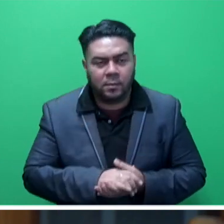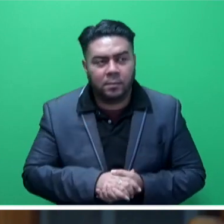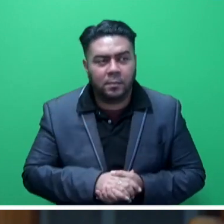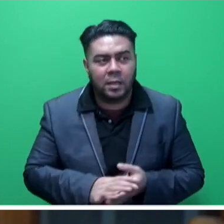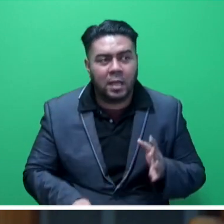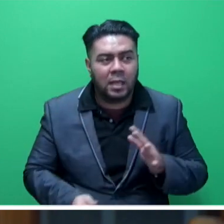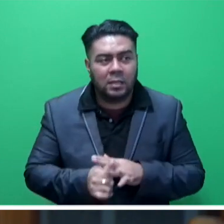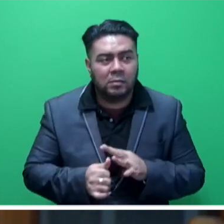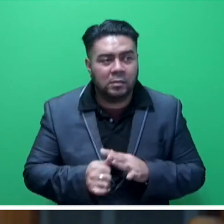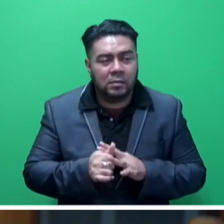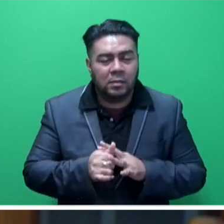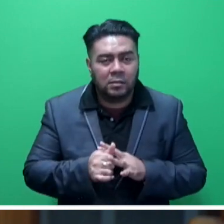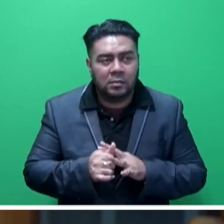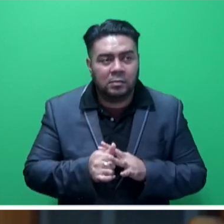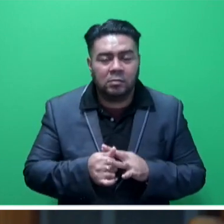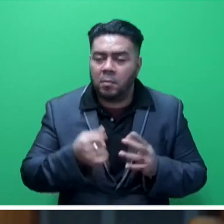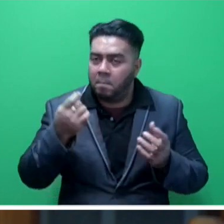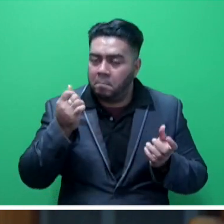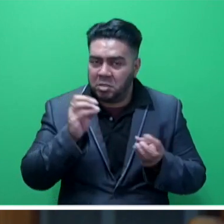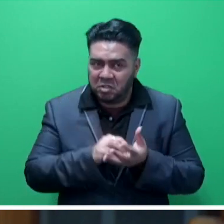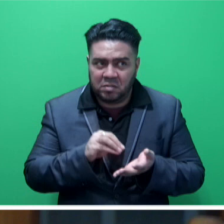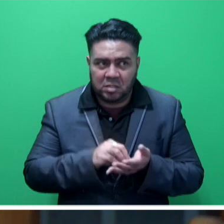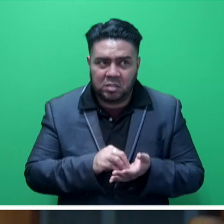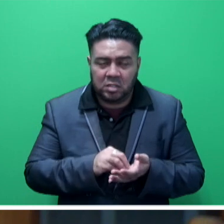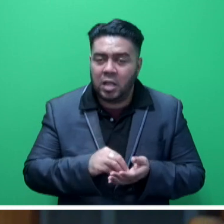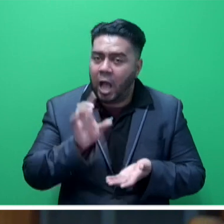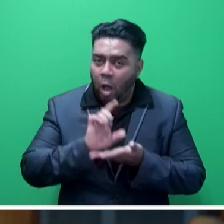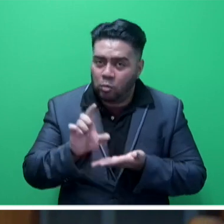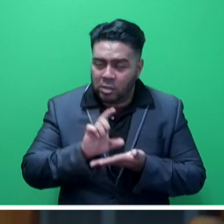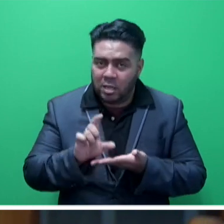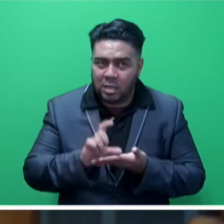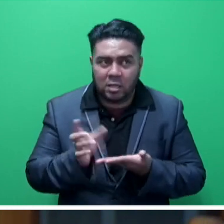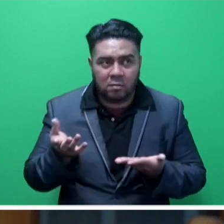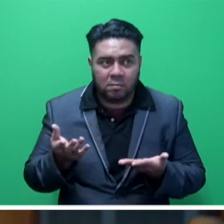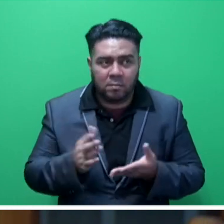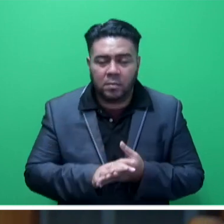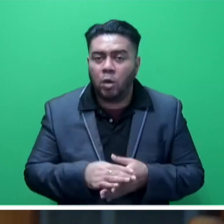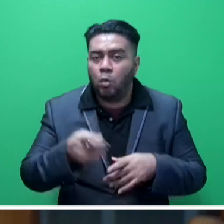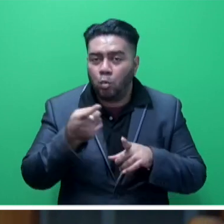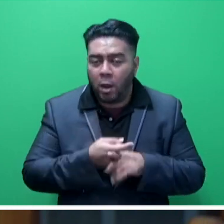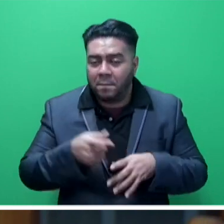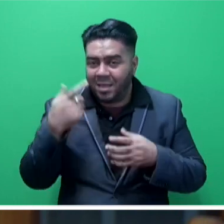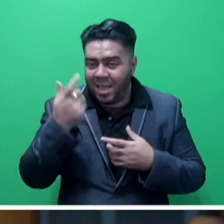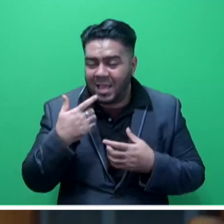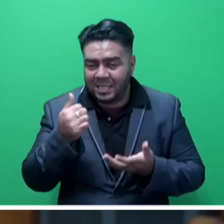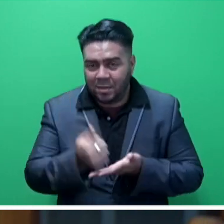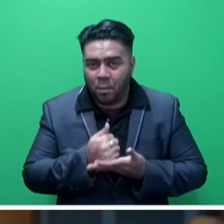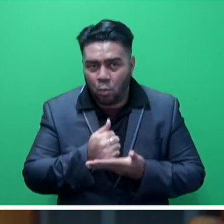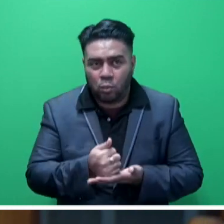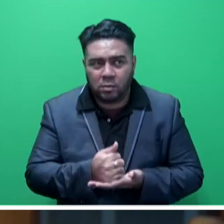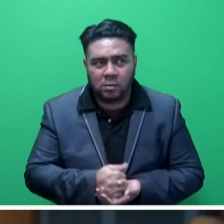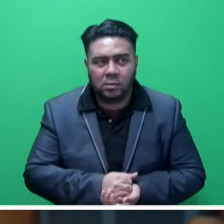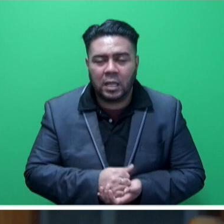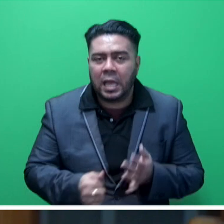access essential services, which includes counseling, post-rape care support, safety and security, access